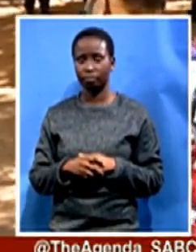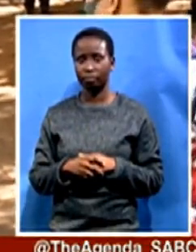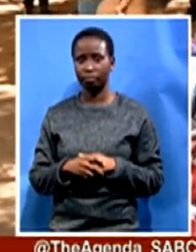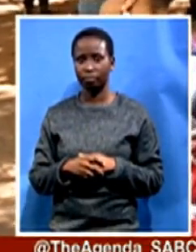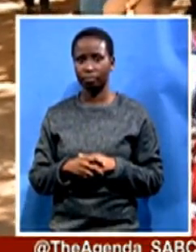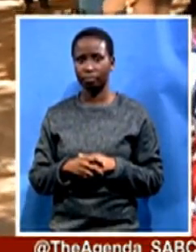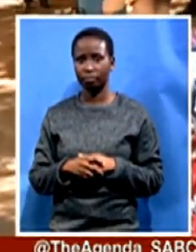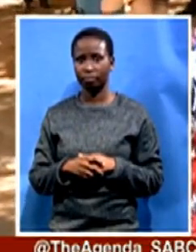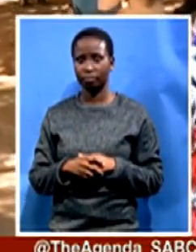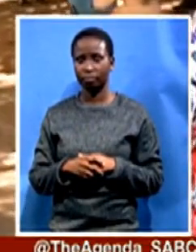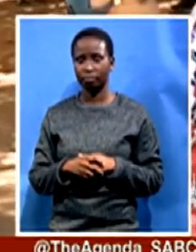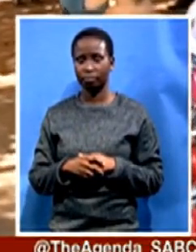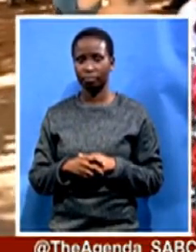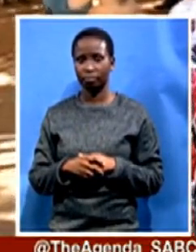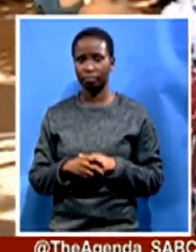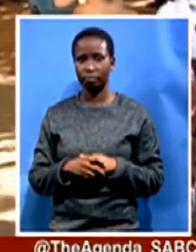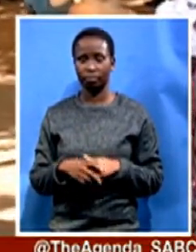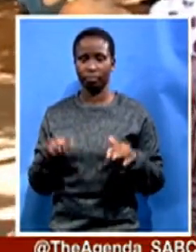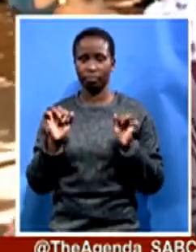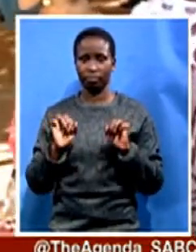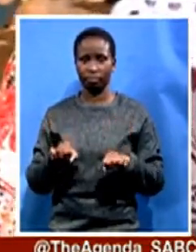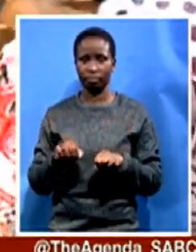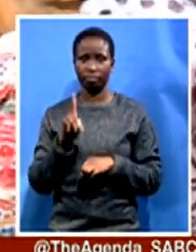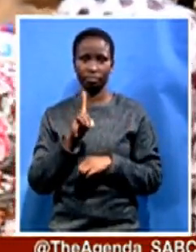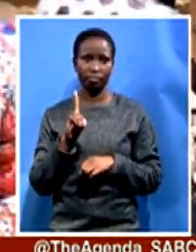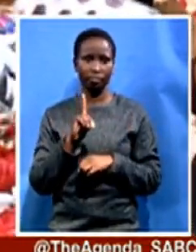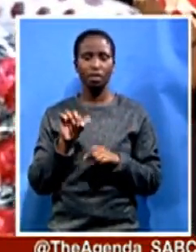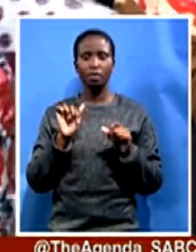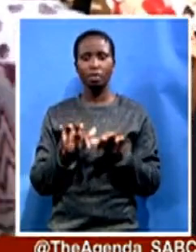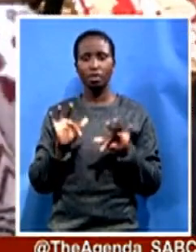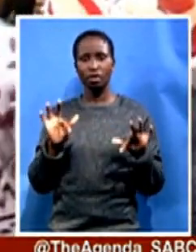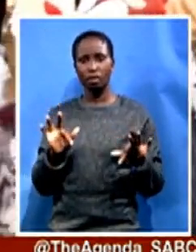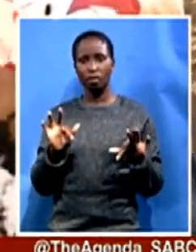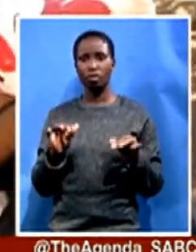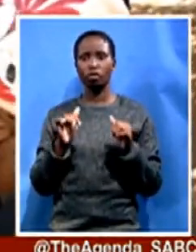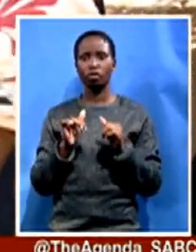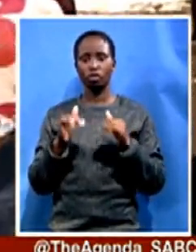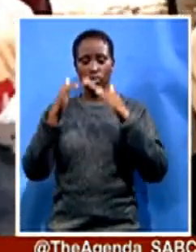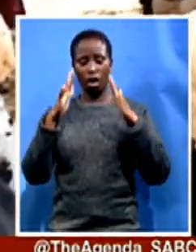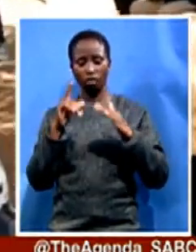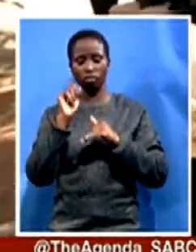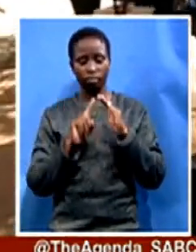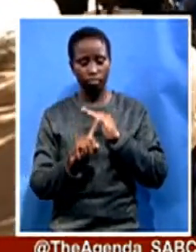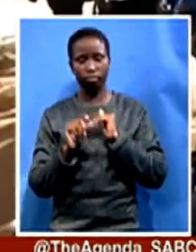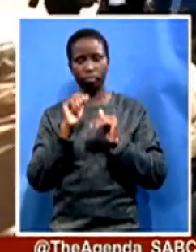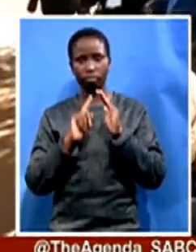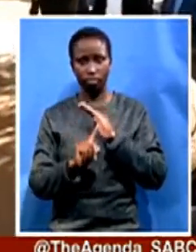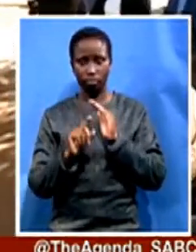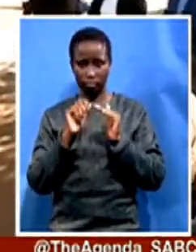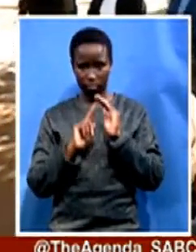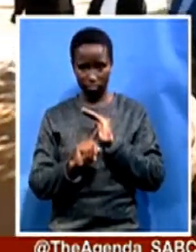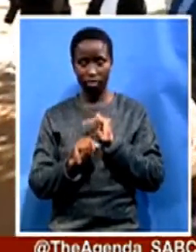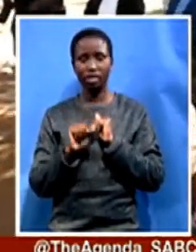Definitely, Desiree. The people who have been making their way inside the palace here have been, coming here to pay their respect, and